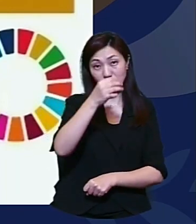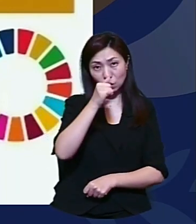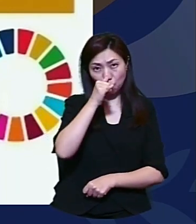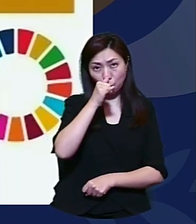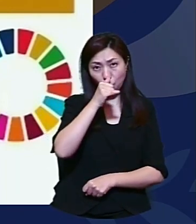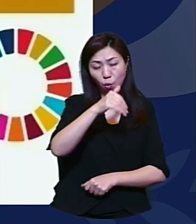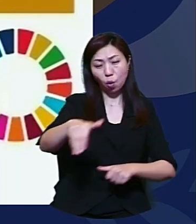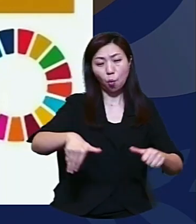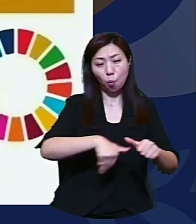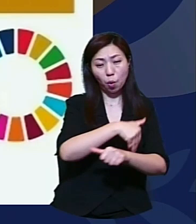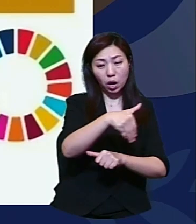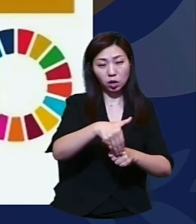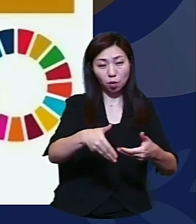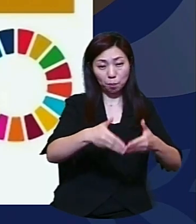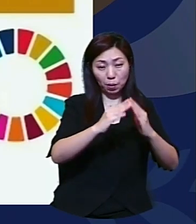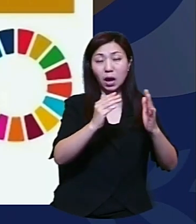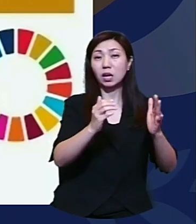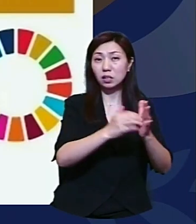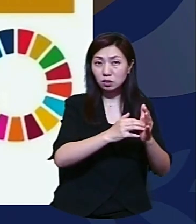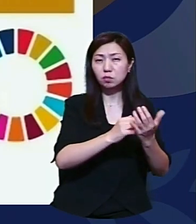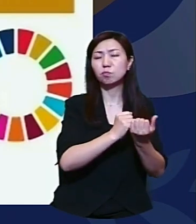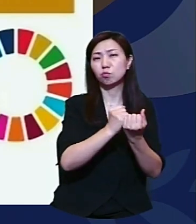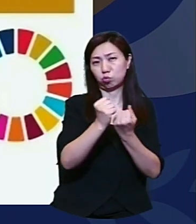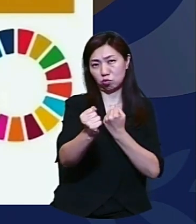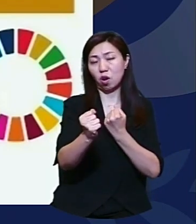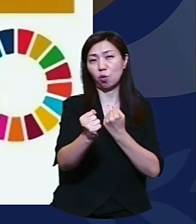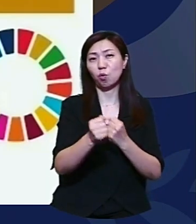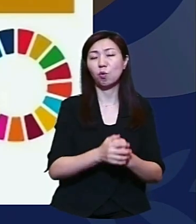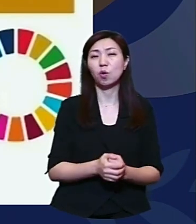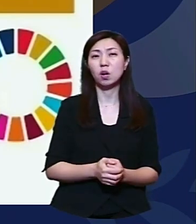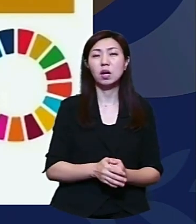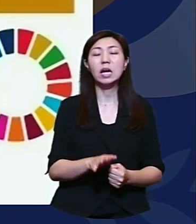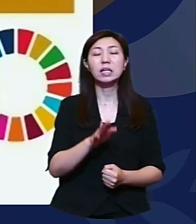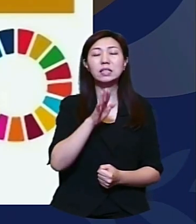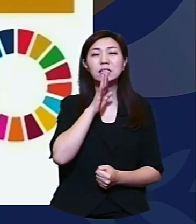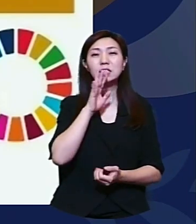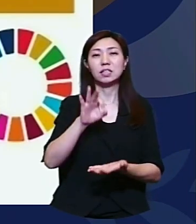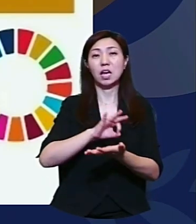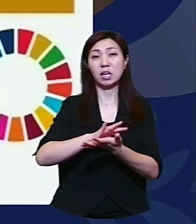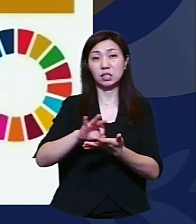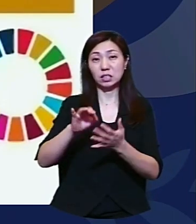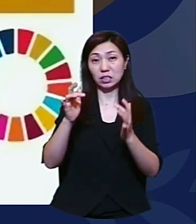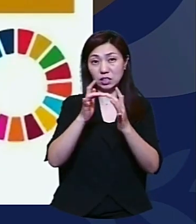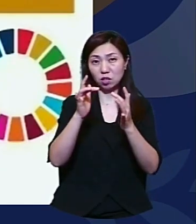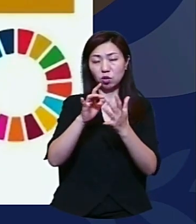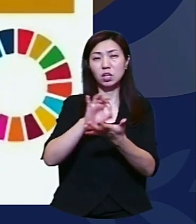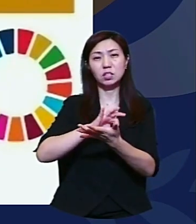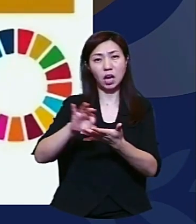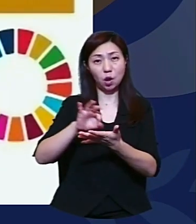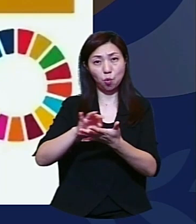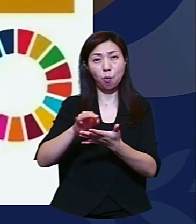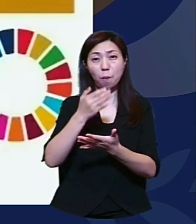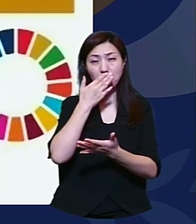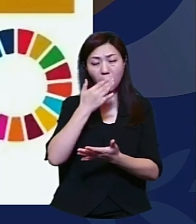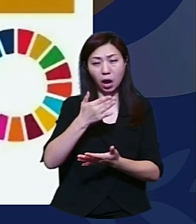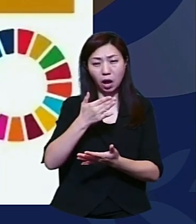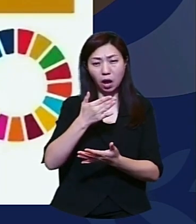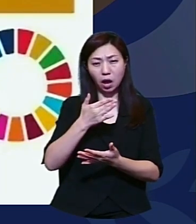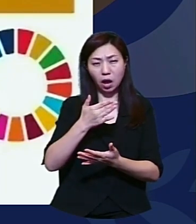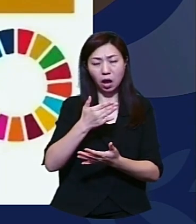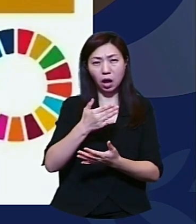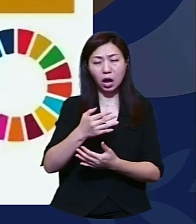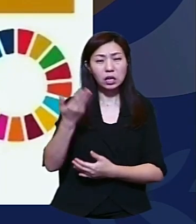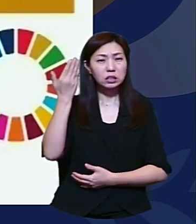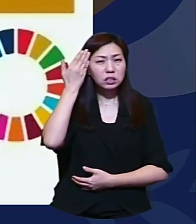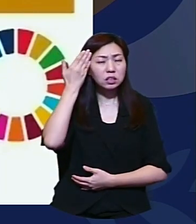may not be able to benefit from it because they don't have the digital literacy skills that are needed. The other piece,